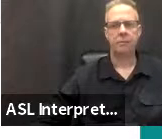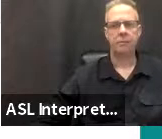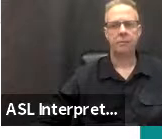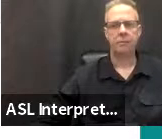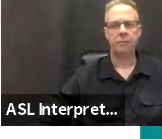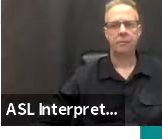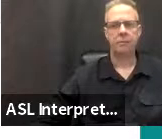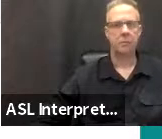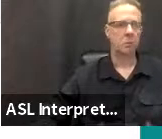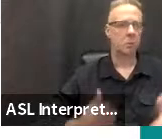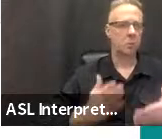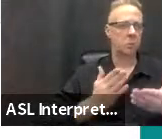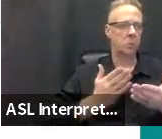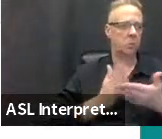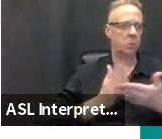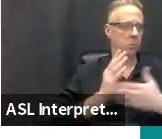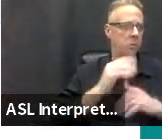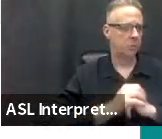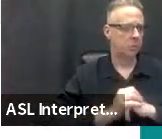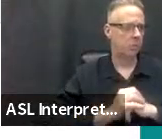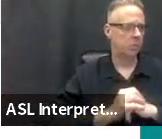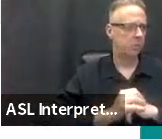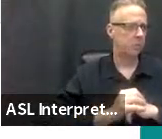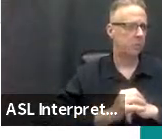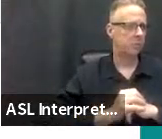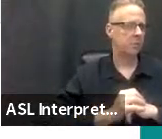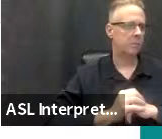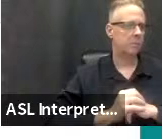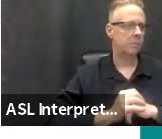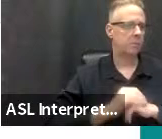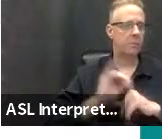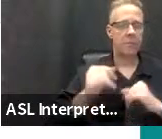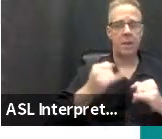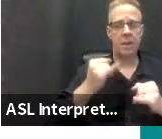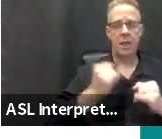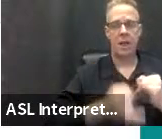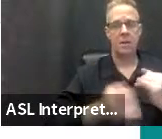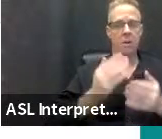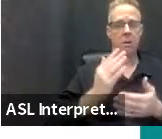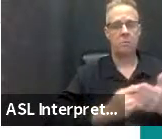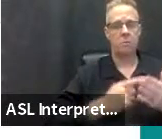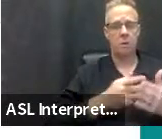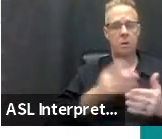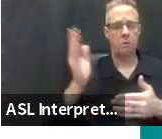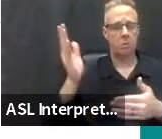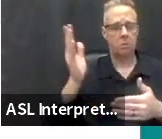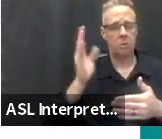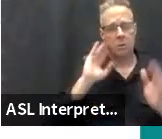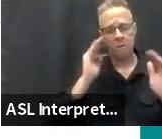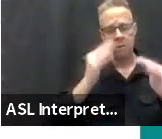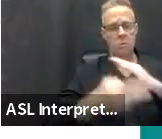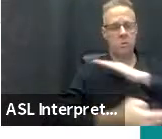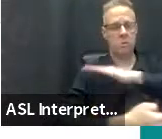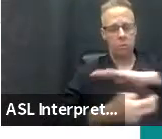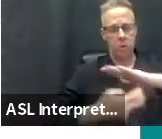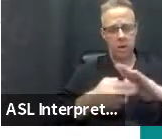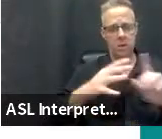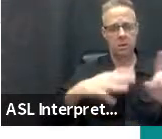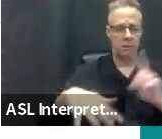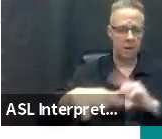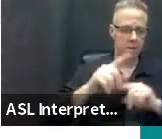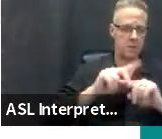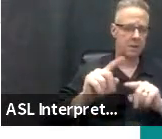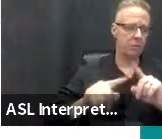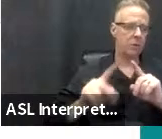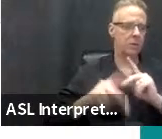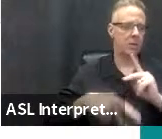All right. So again, this last part of the presentation focused on the bridge itself, the bridge environment, and the various